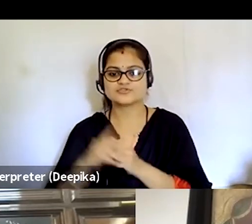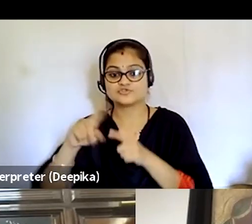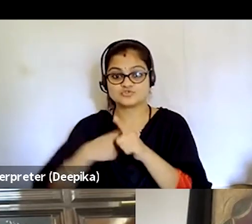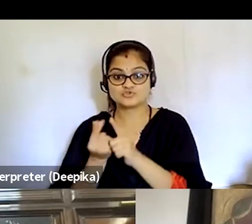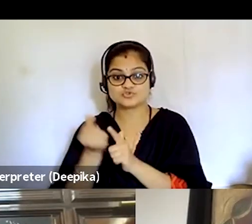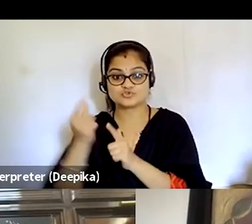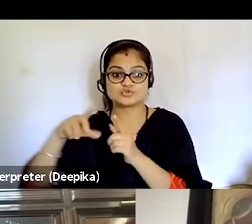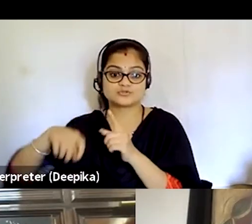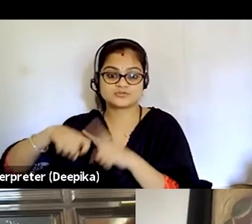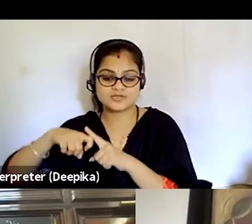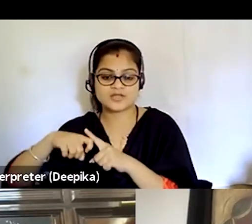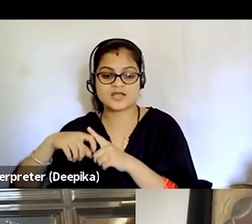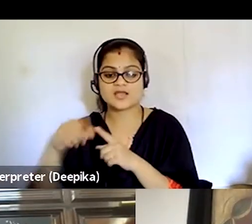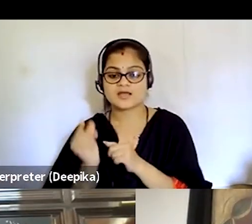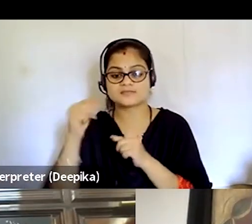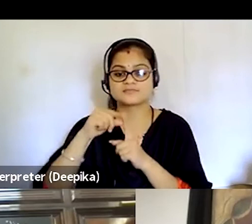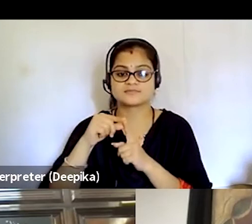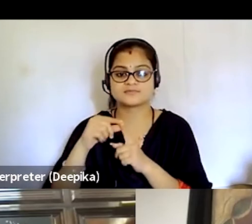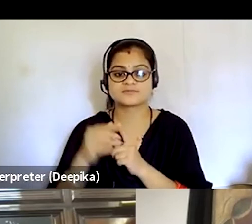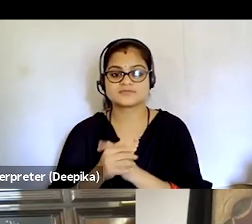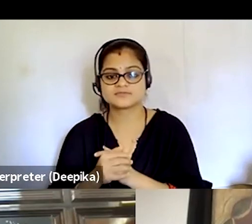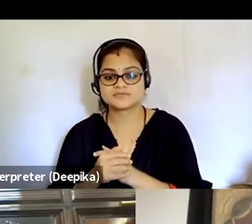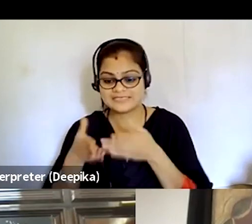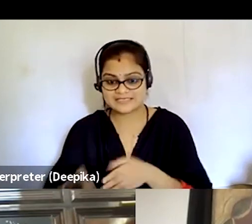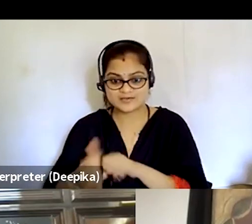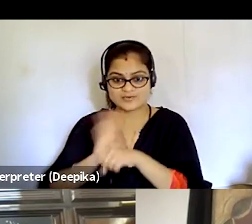how it's evolved, especially now during the pandemic.